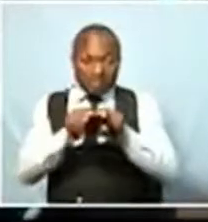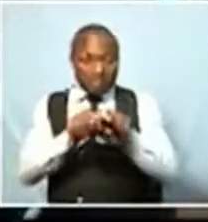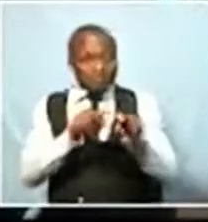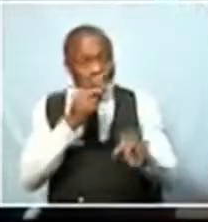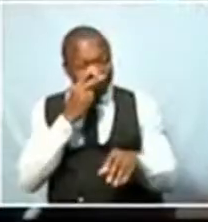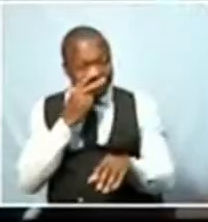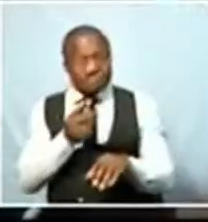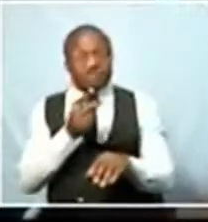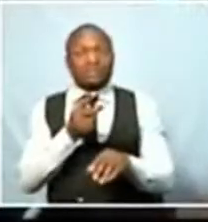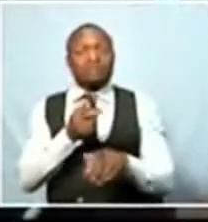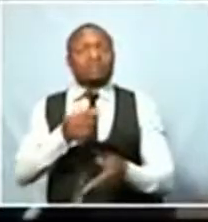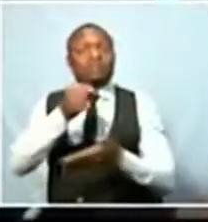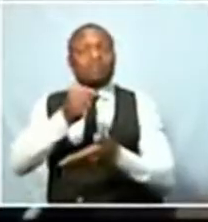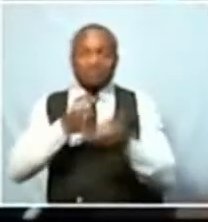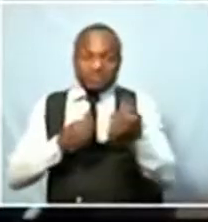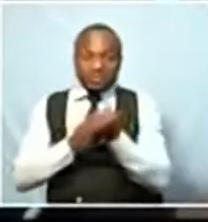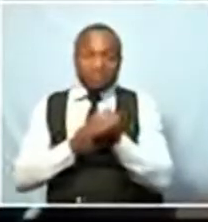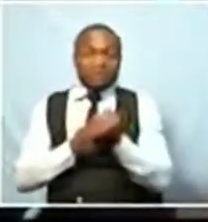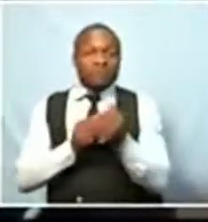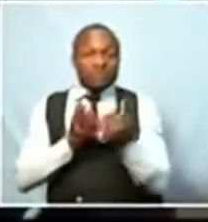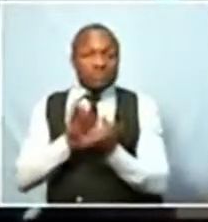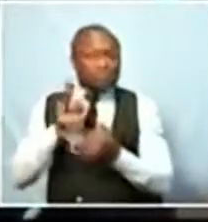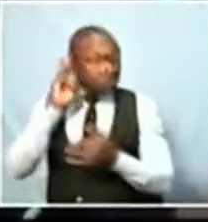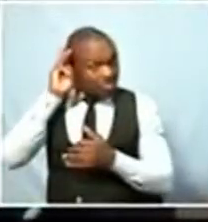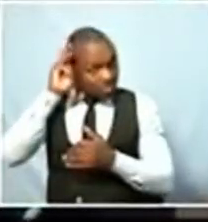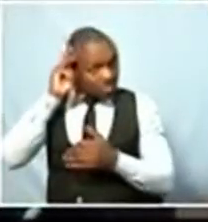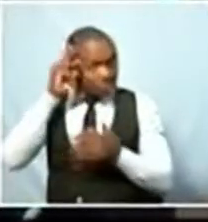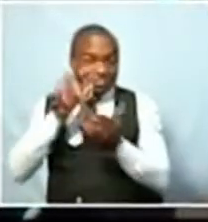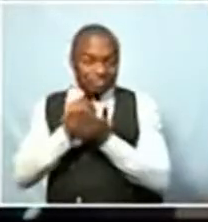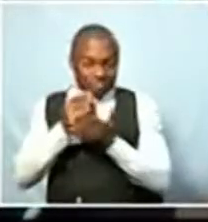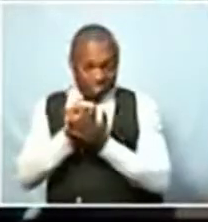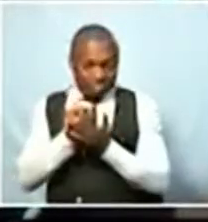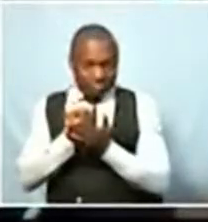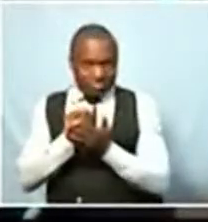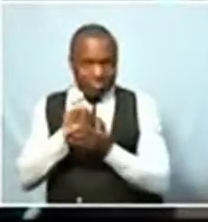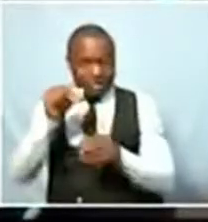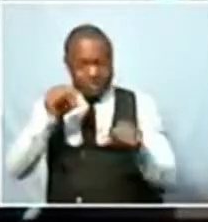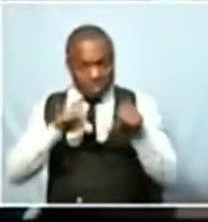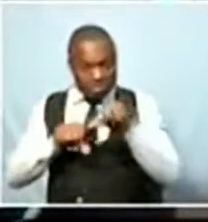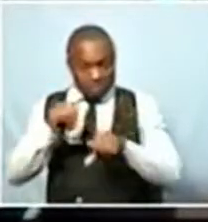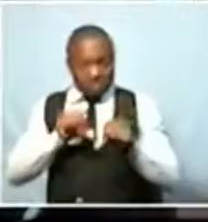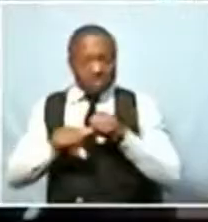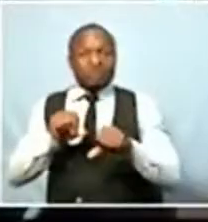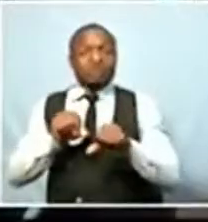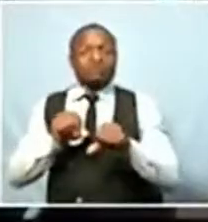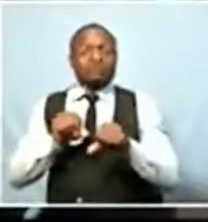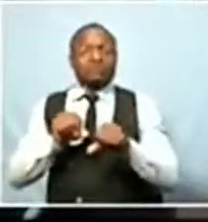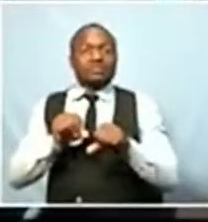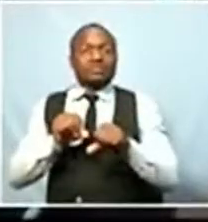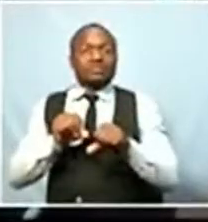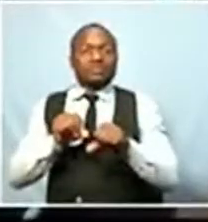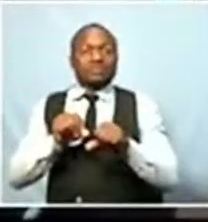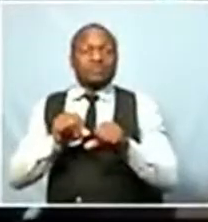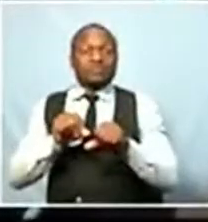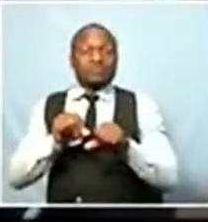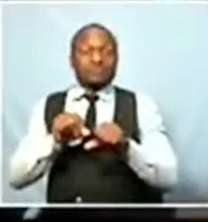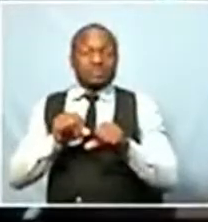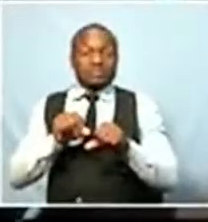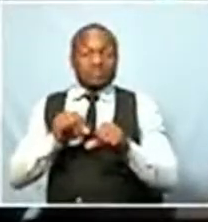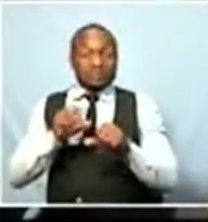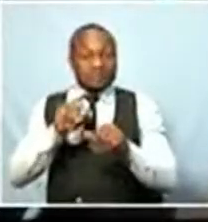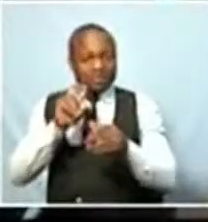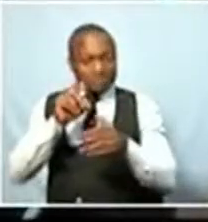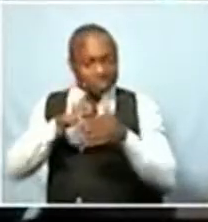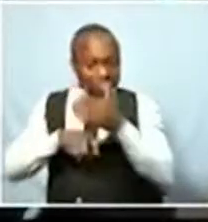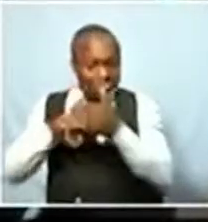to be financed through the means of finance when it comes to audit operations fees. So it's other year